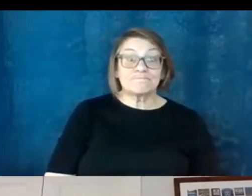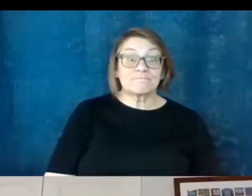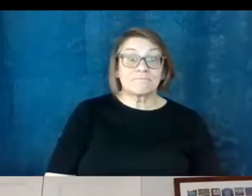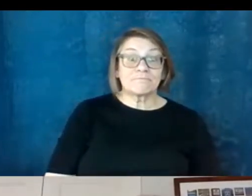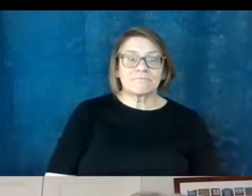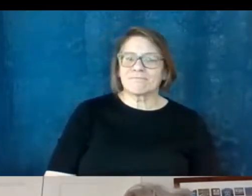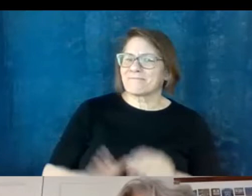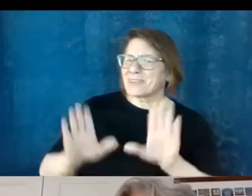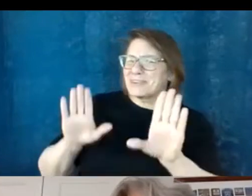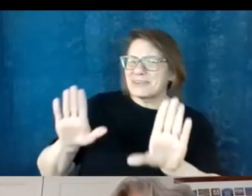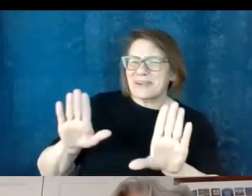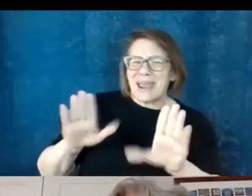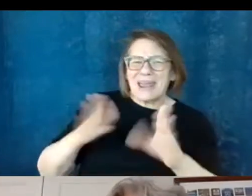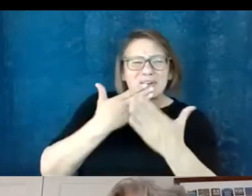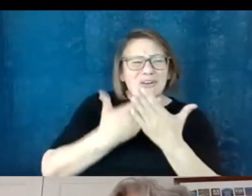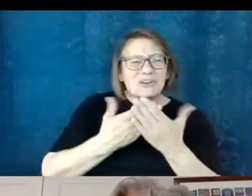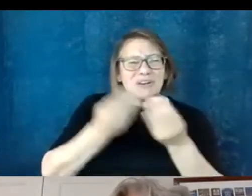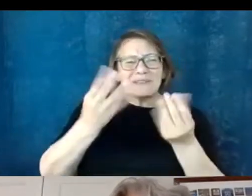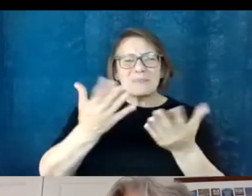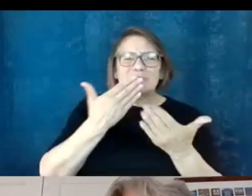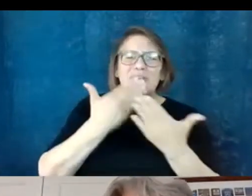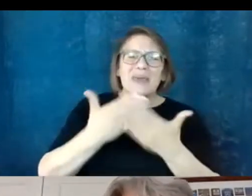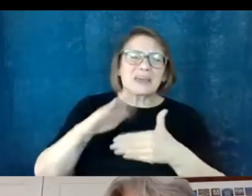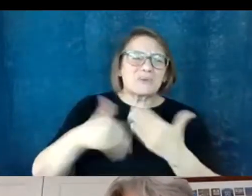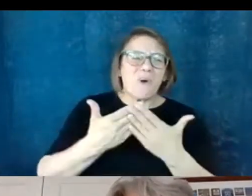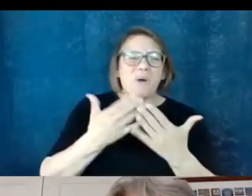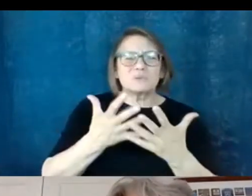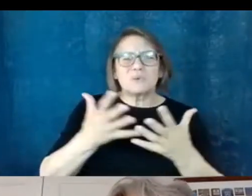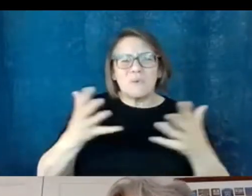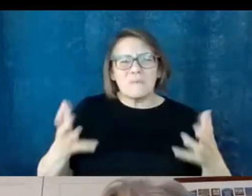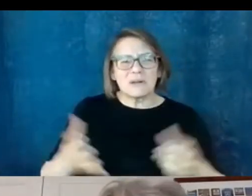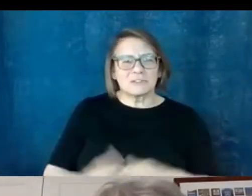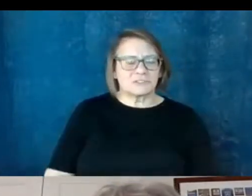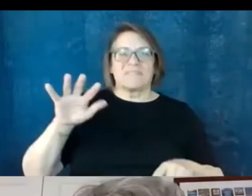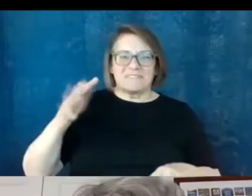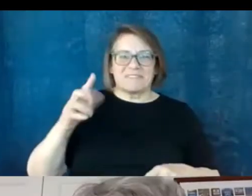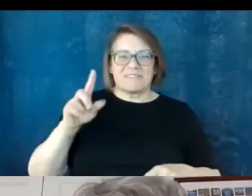Great, all good information. Thank you all so much.